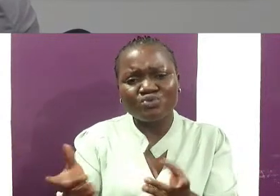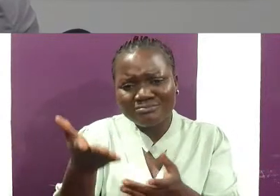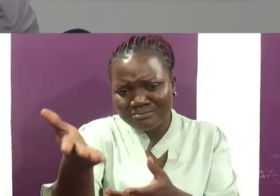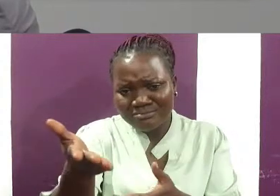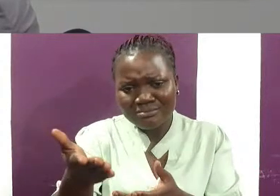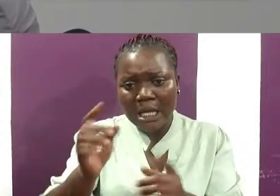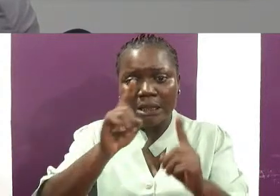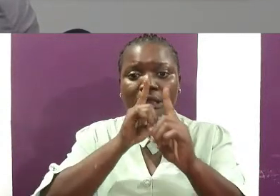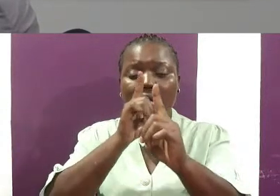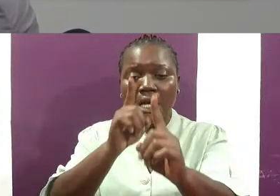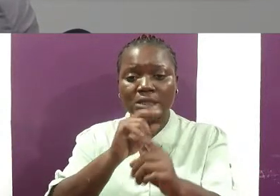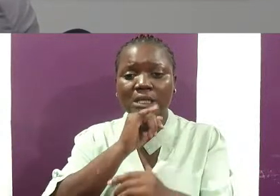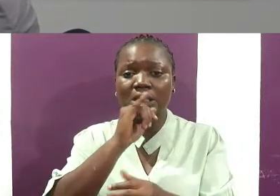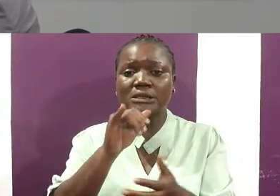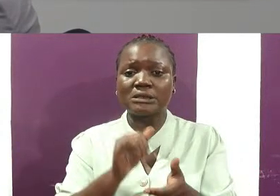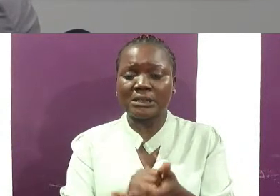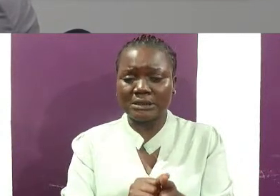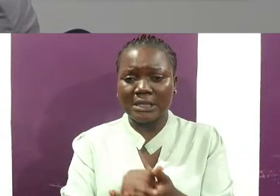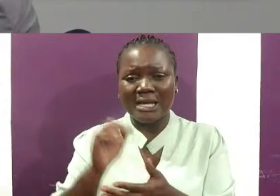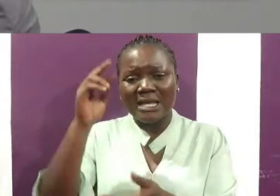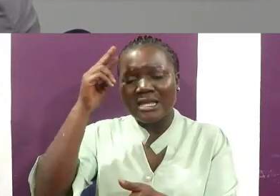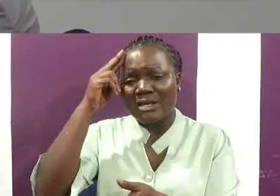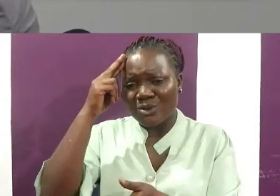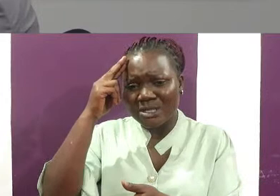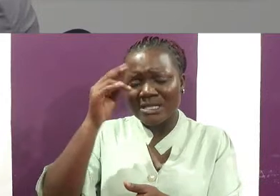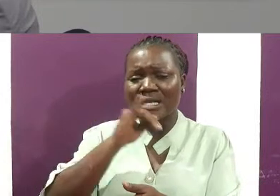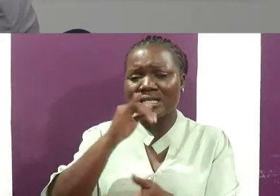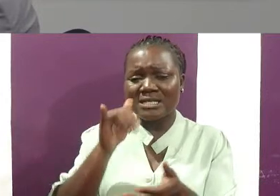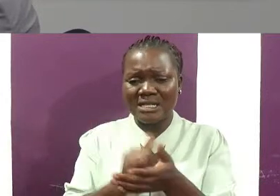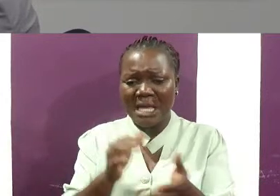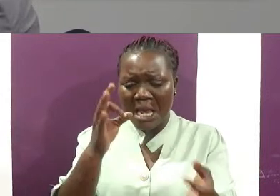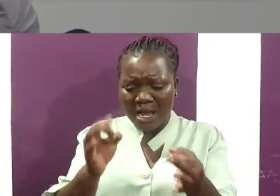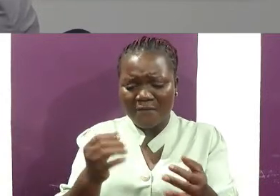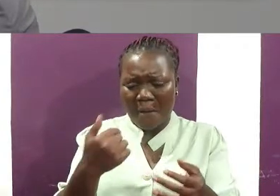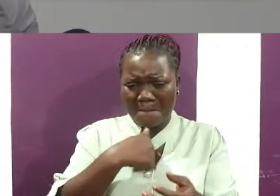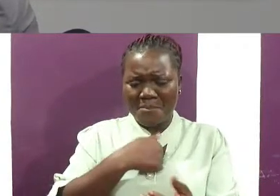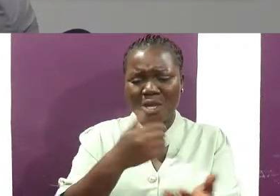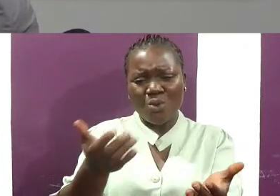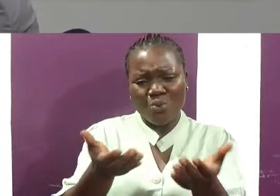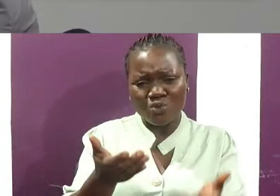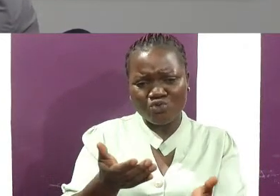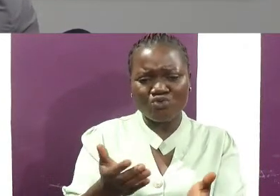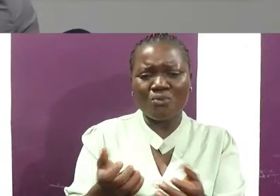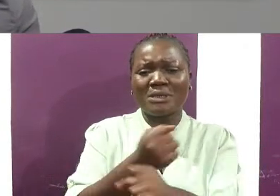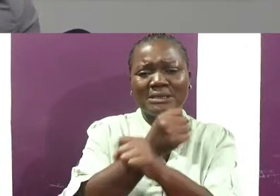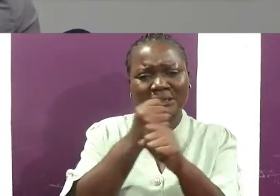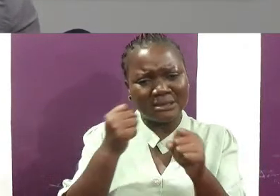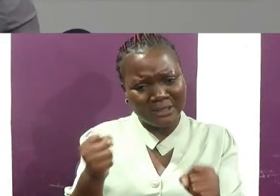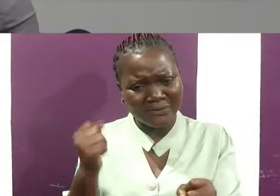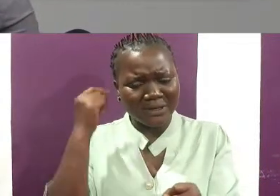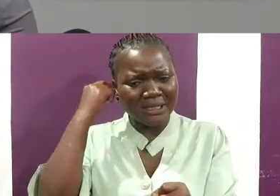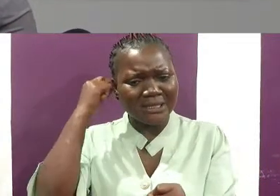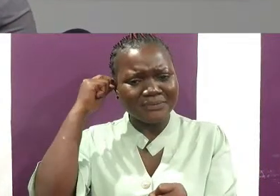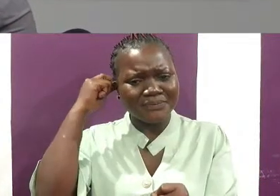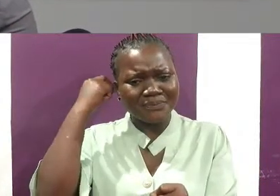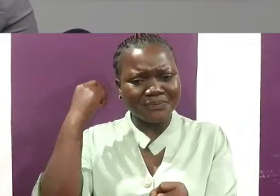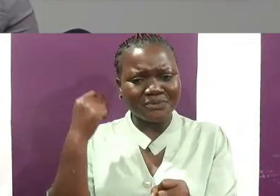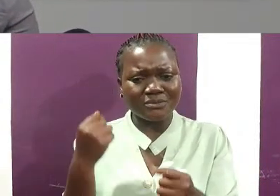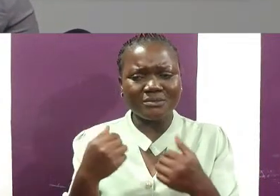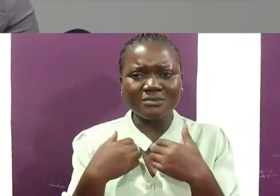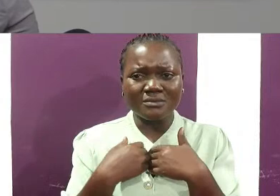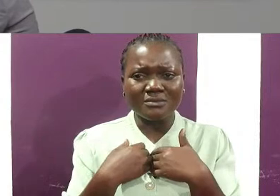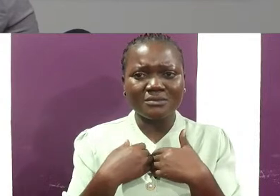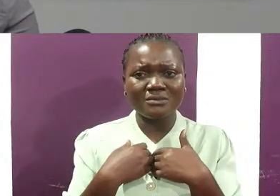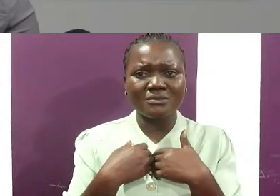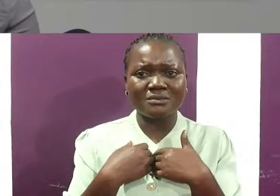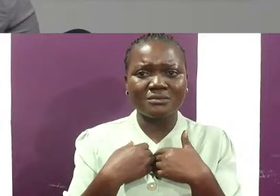And the reason for that is this. If I have to be saved according to what the Bible says, and we both believe as well as we know that's true, then